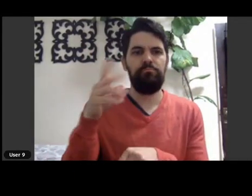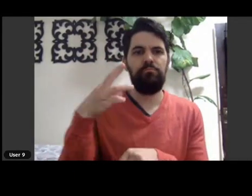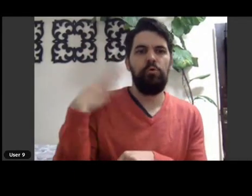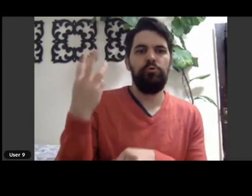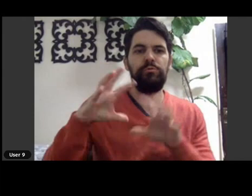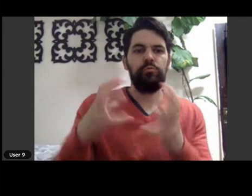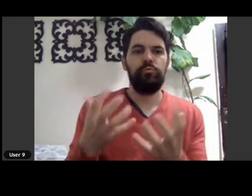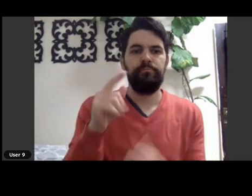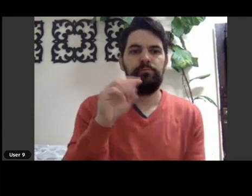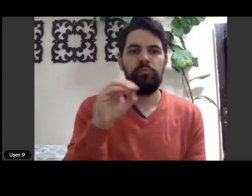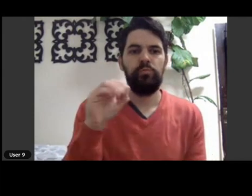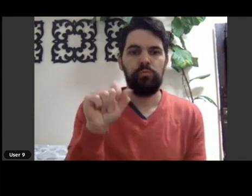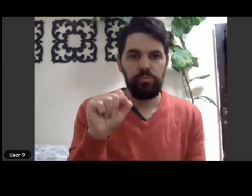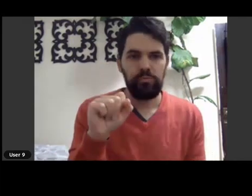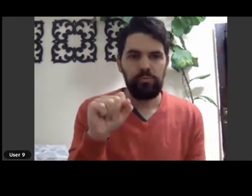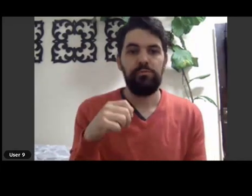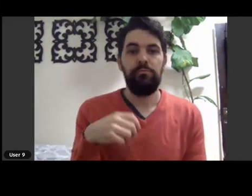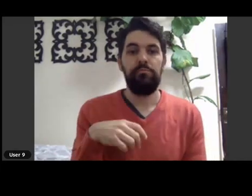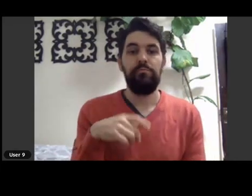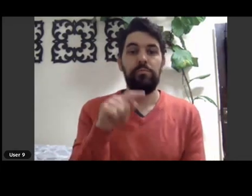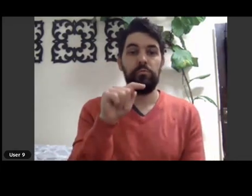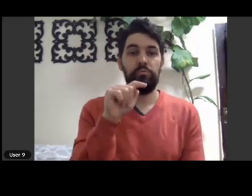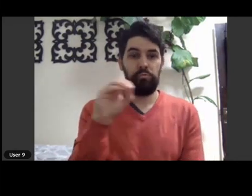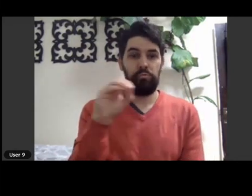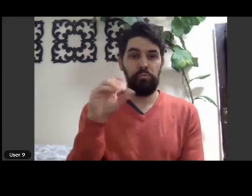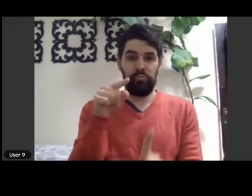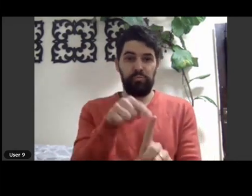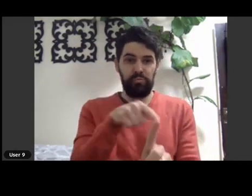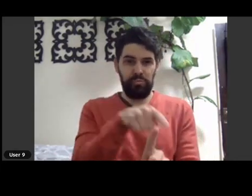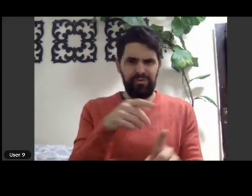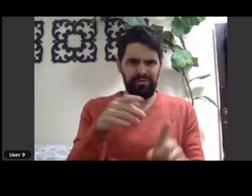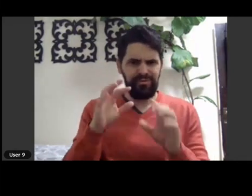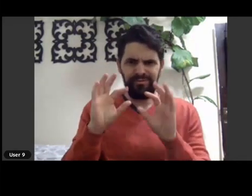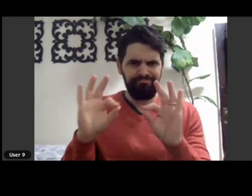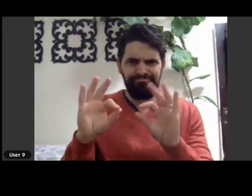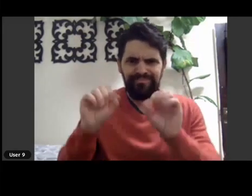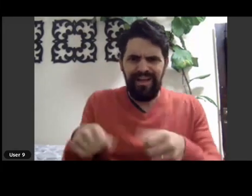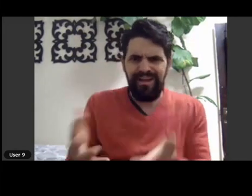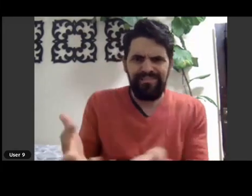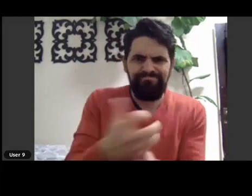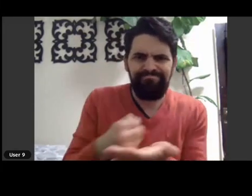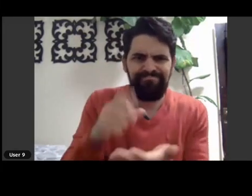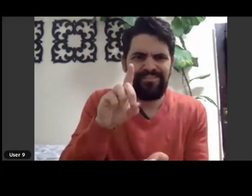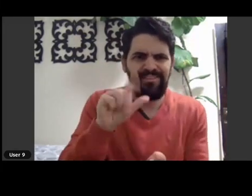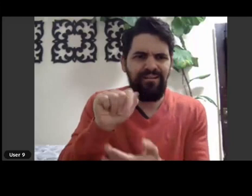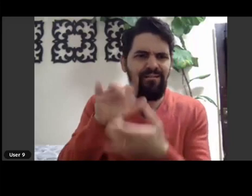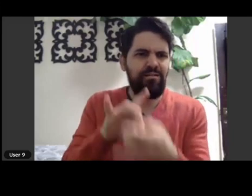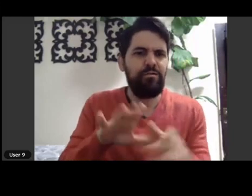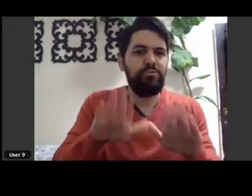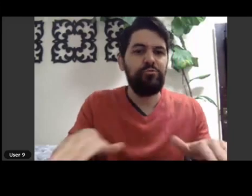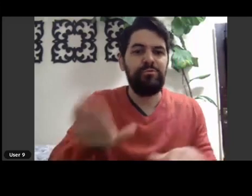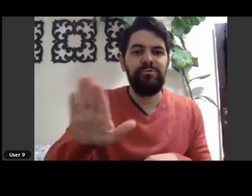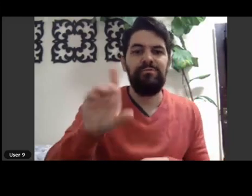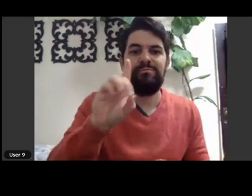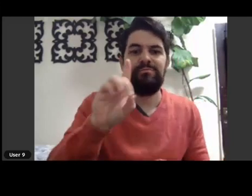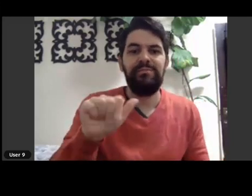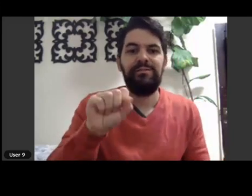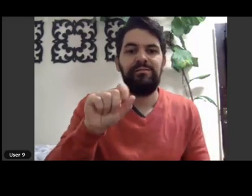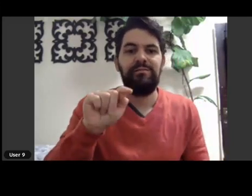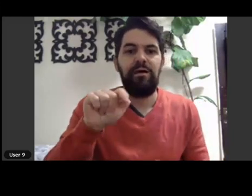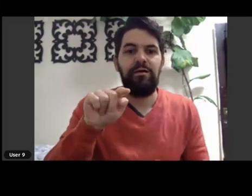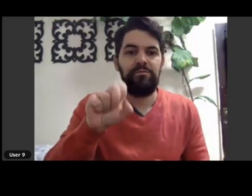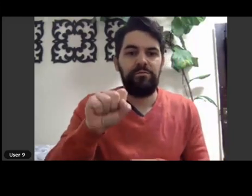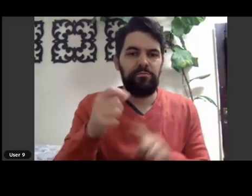programs. And that guidance really has really been driven by the Washington Group tool. And that tool is